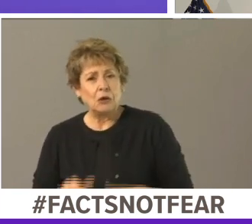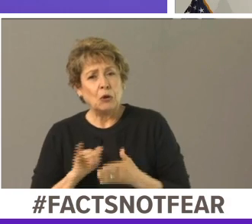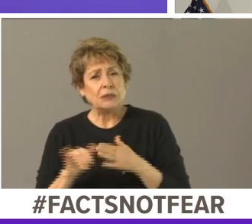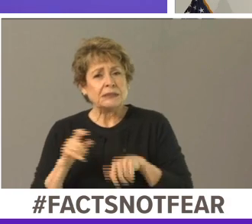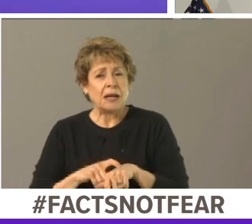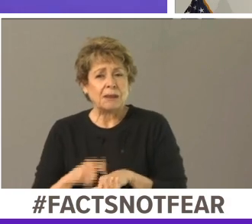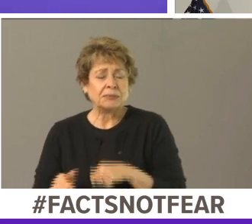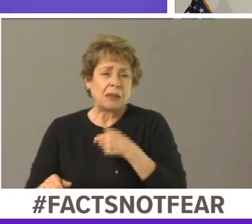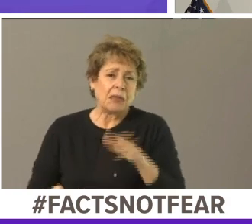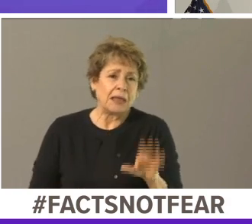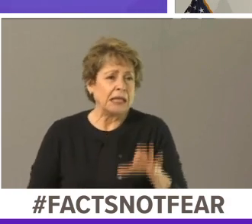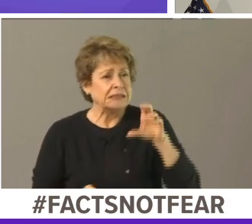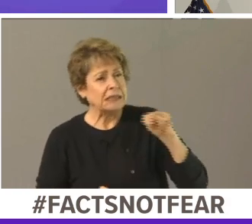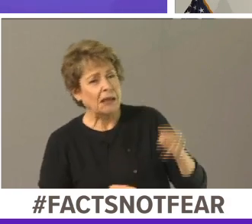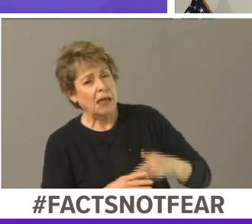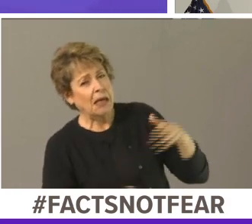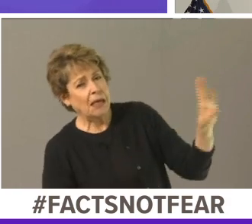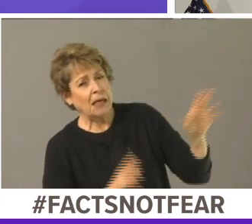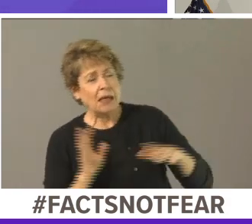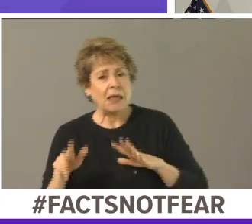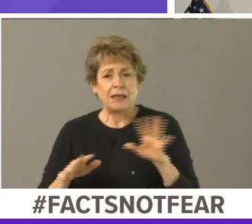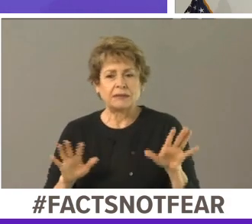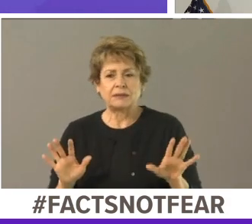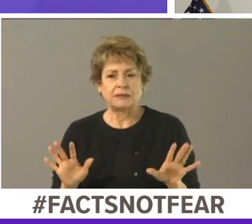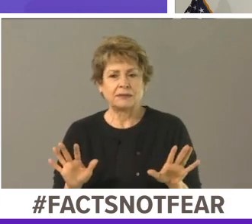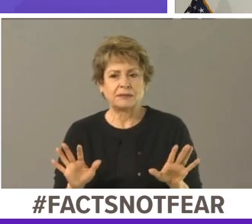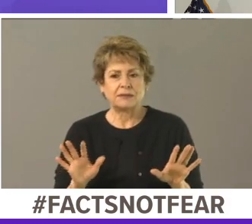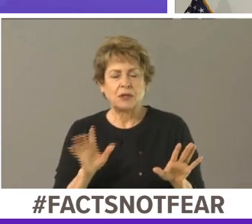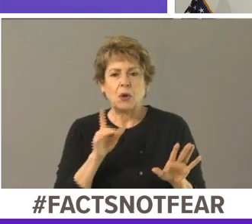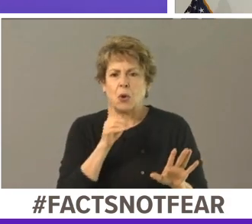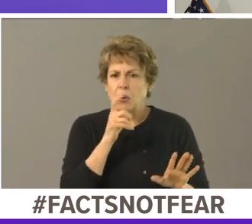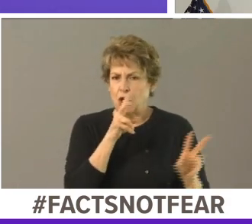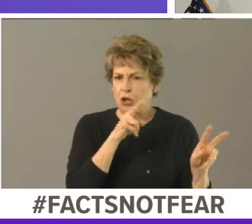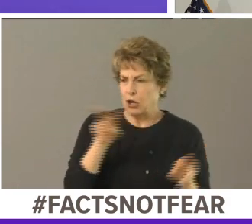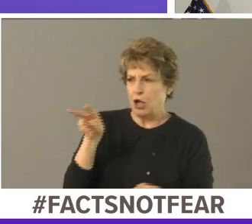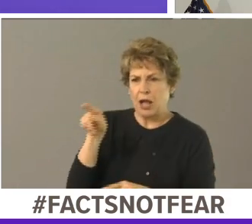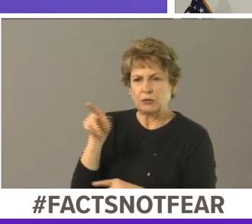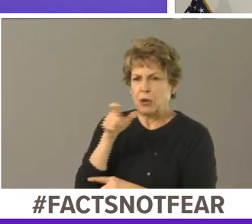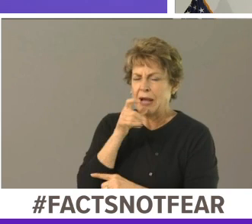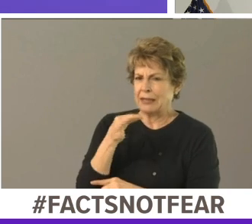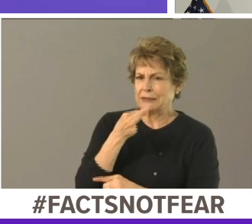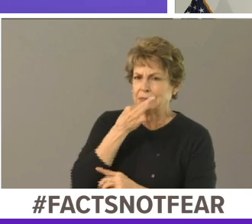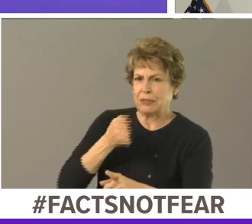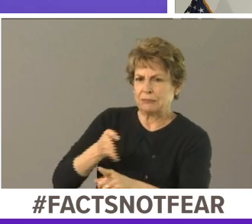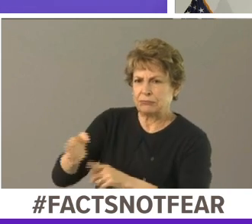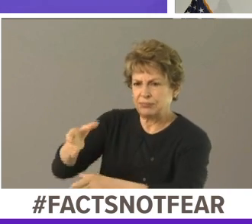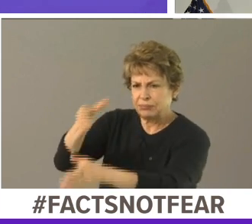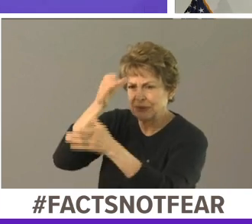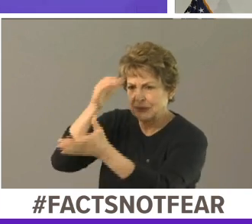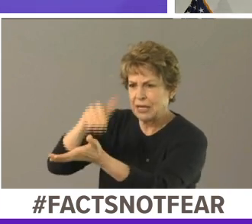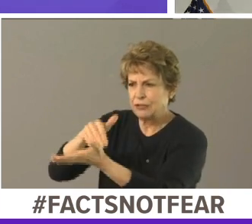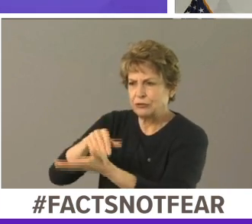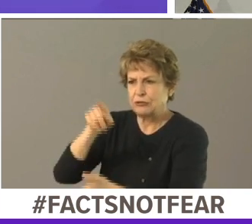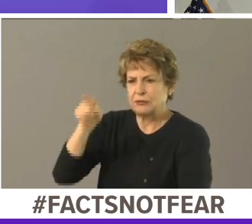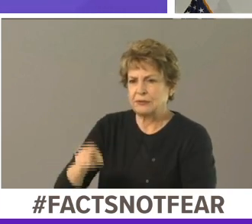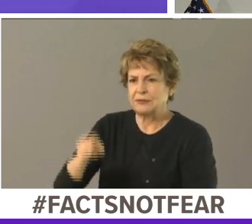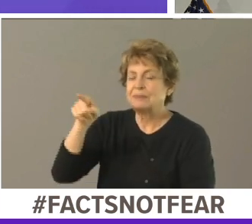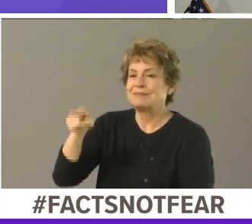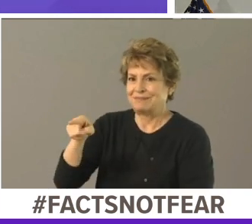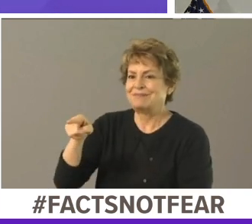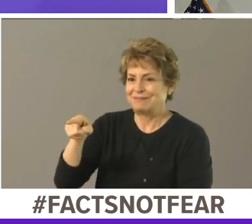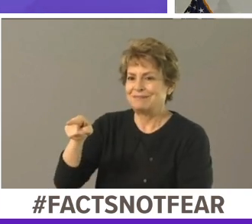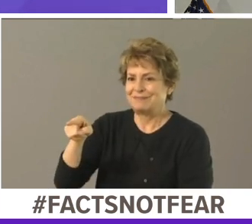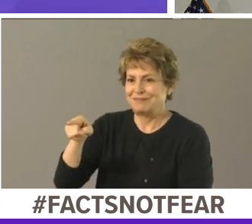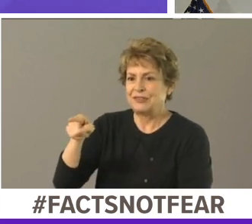case, let's hear from the standard bearer on these numbers, and that's Johns Hopkins University of Medicine. These